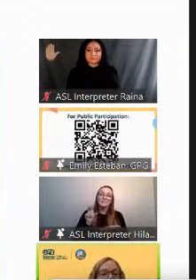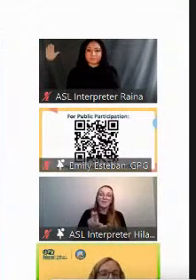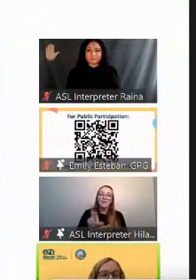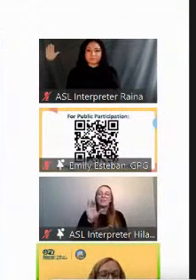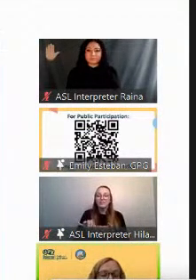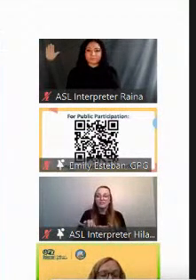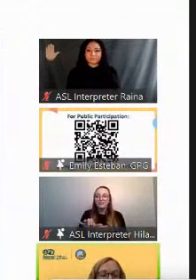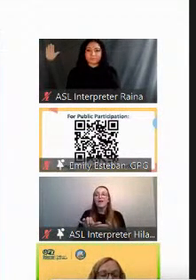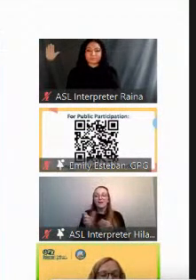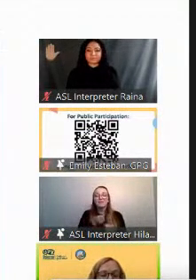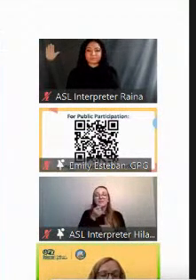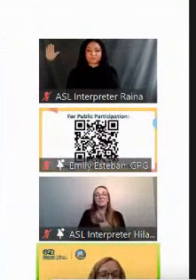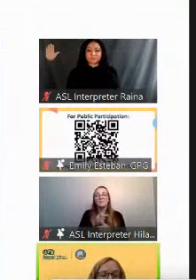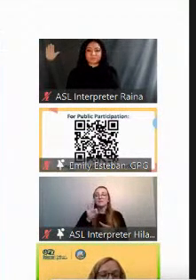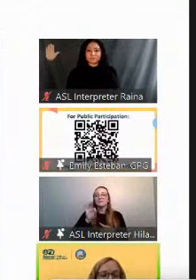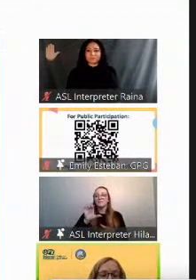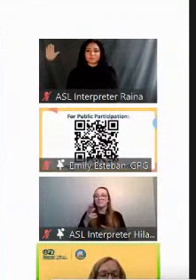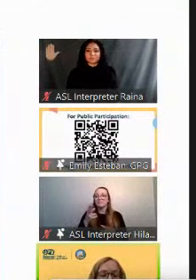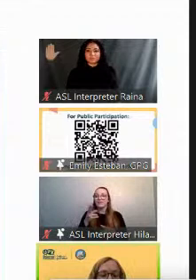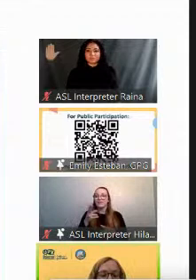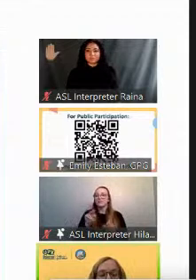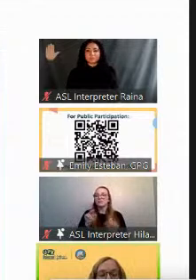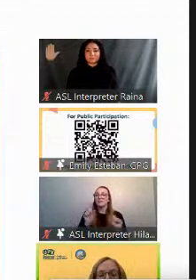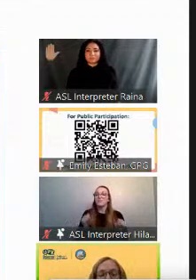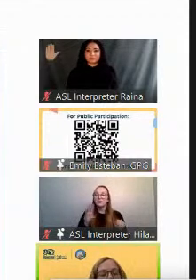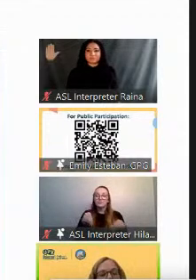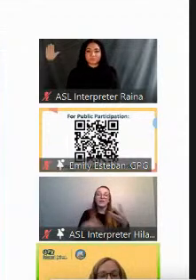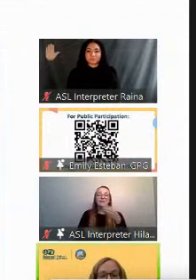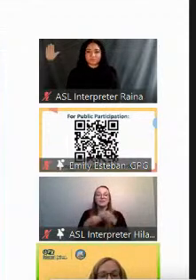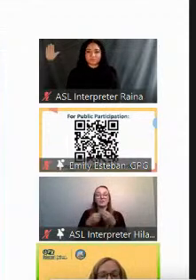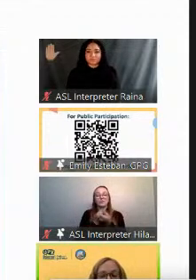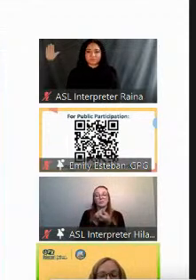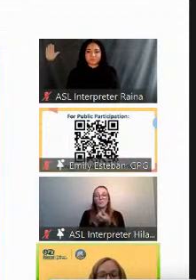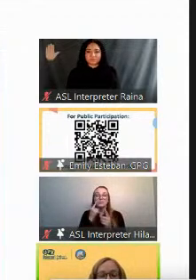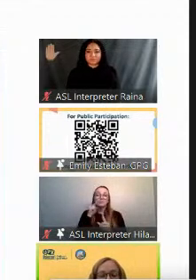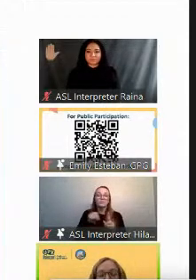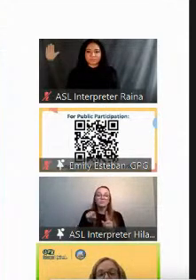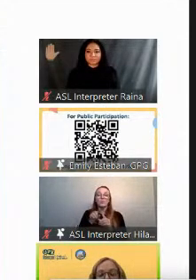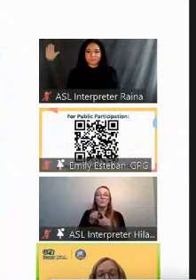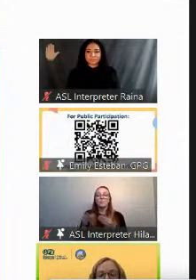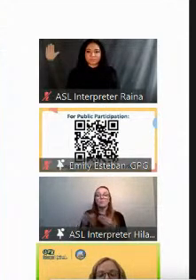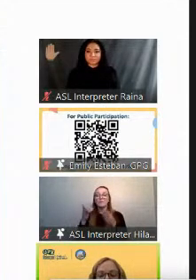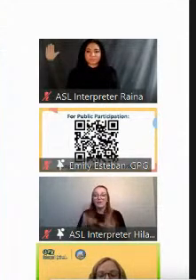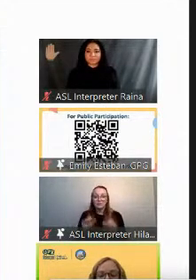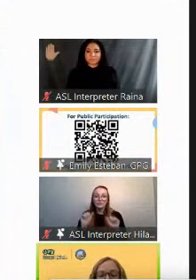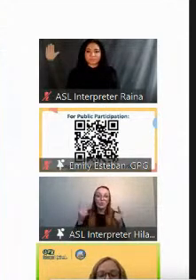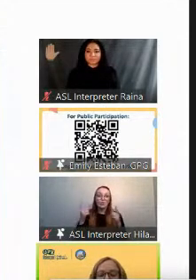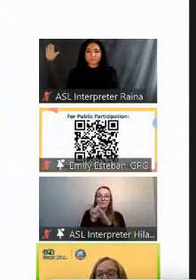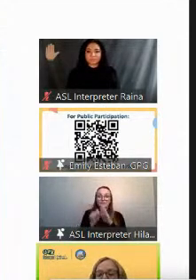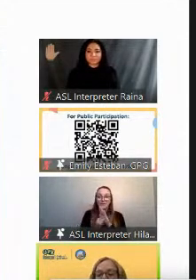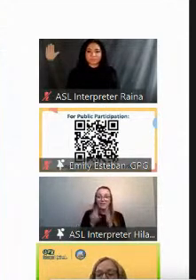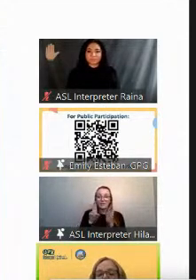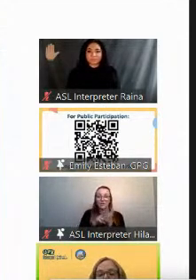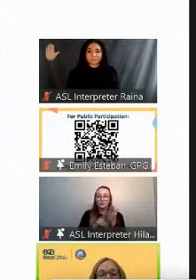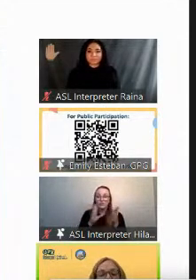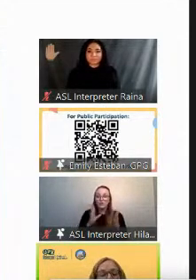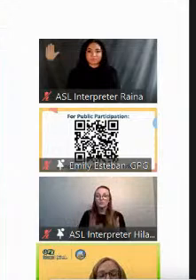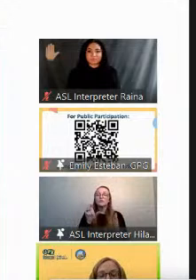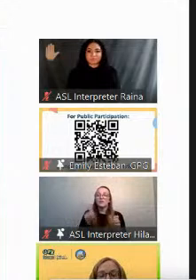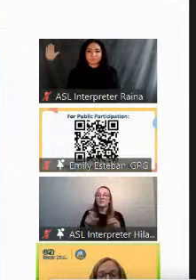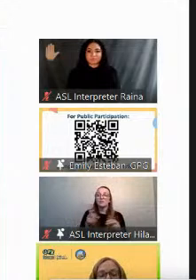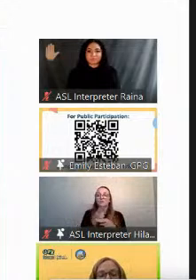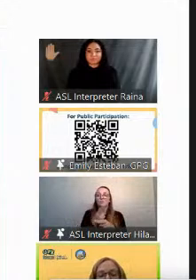to provide additional supports for providers. All state-funded contractors are limited to using 15% of